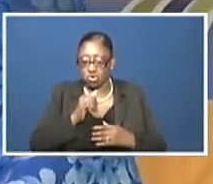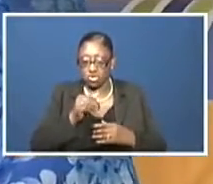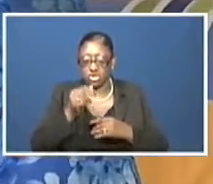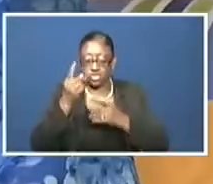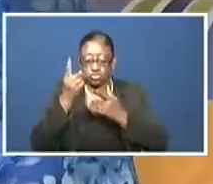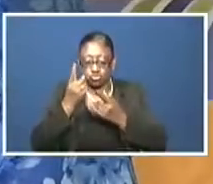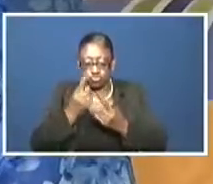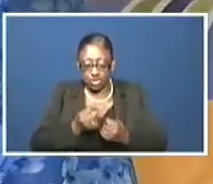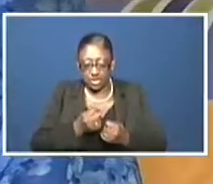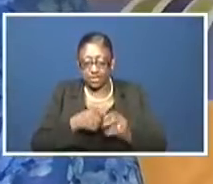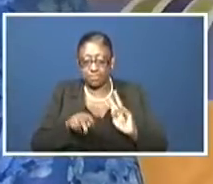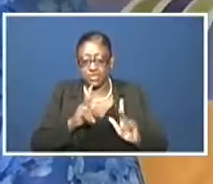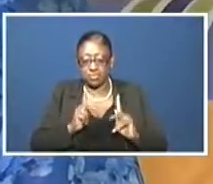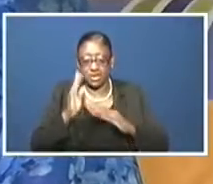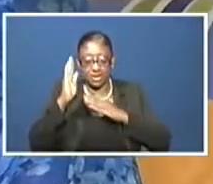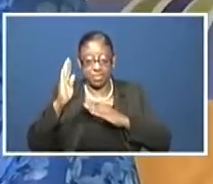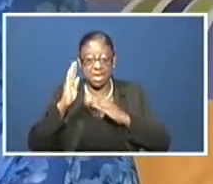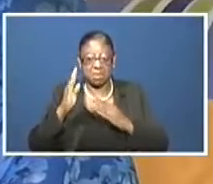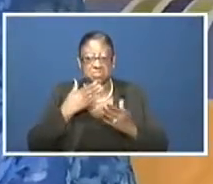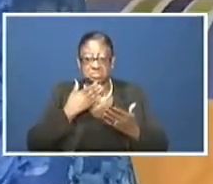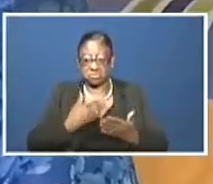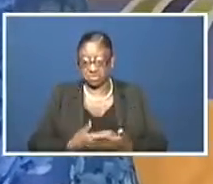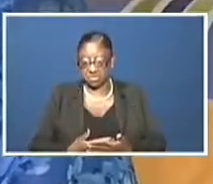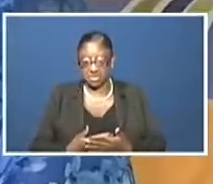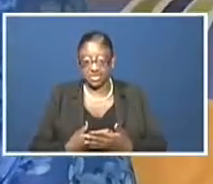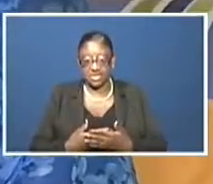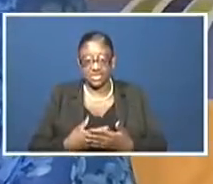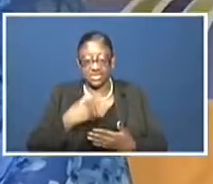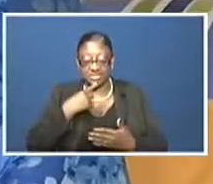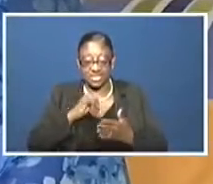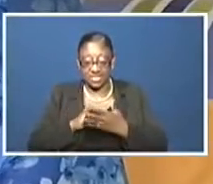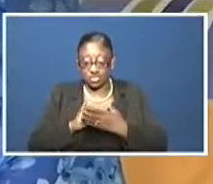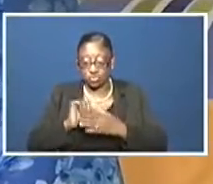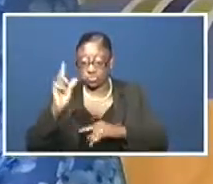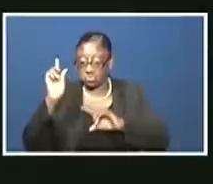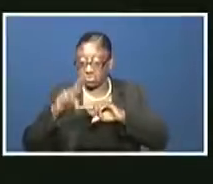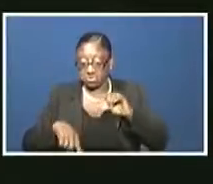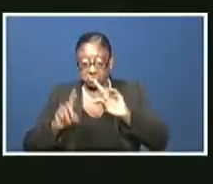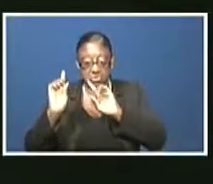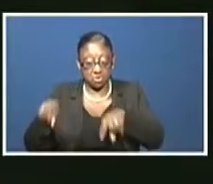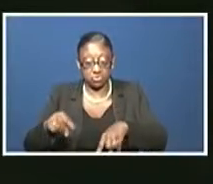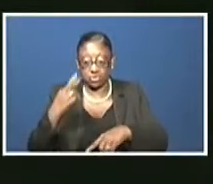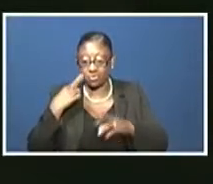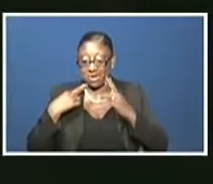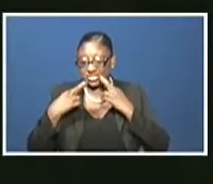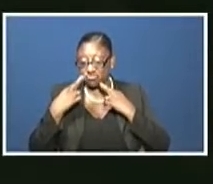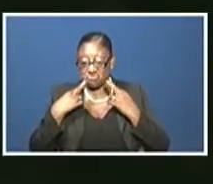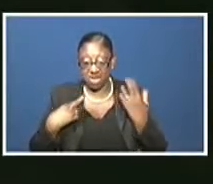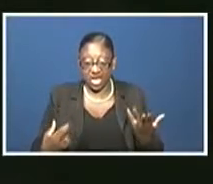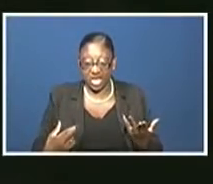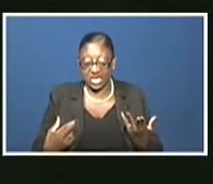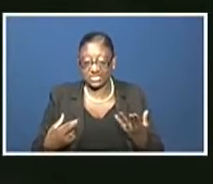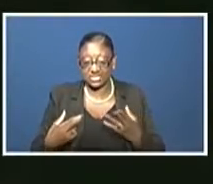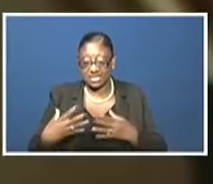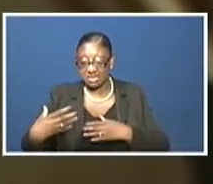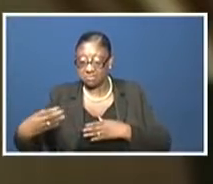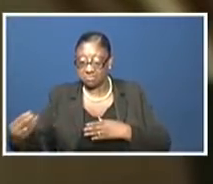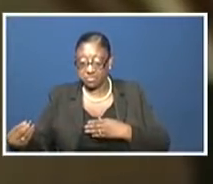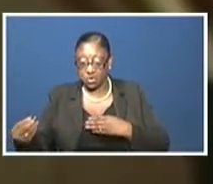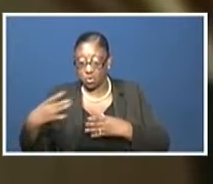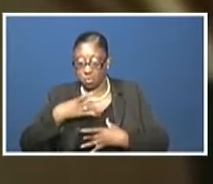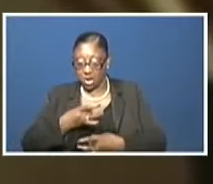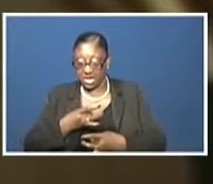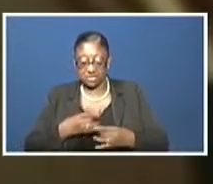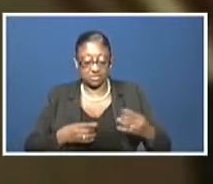citizens. You couldn't go there and you couldn't go, everywhere was segregated. You couldn't go to restaurants, you couldn't go to the theater. She says the strides of Sir Lynden were always rooted